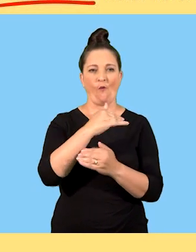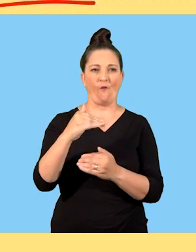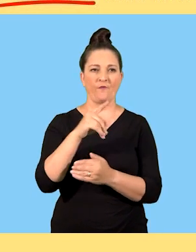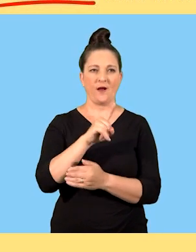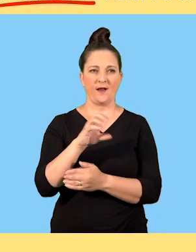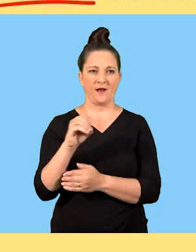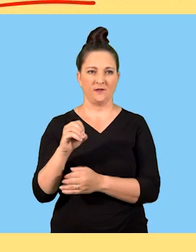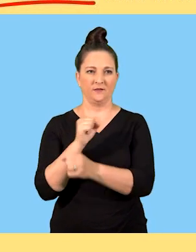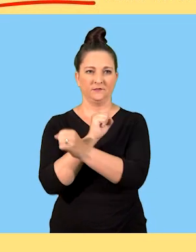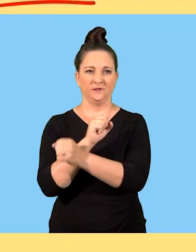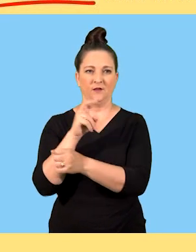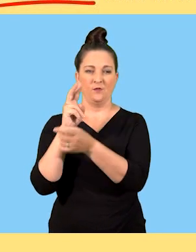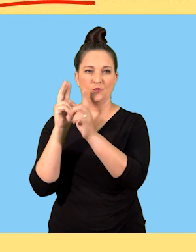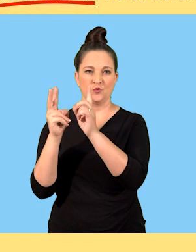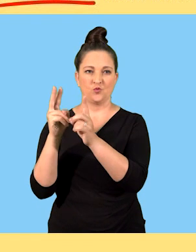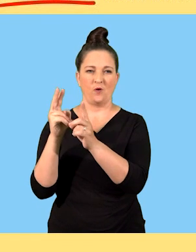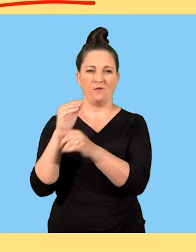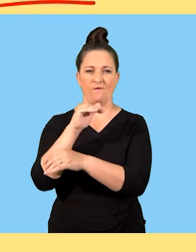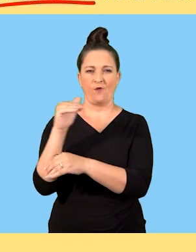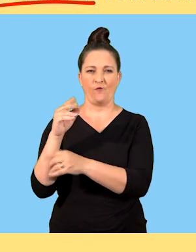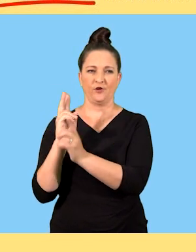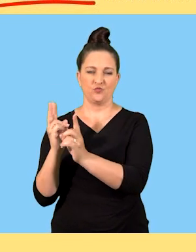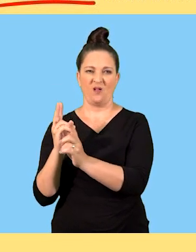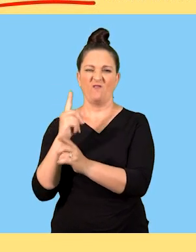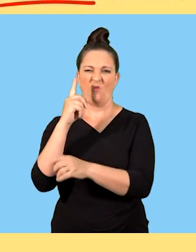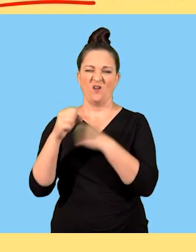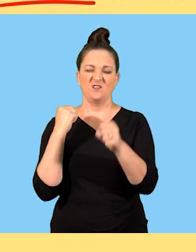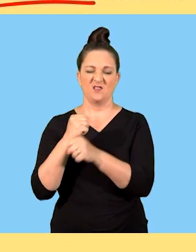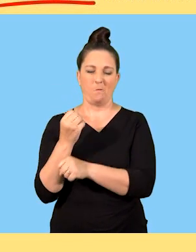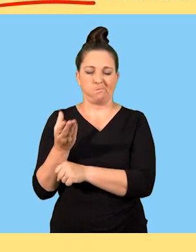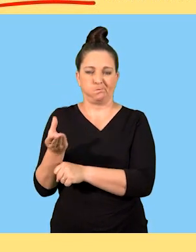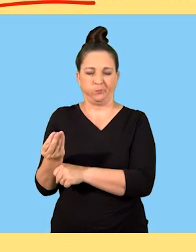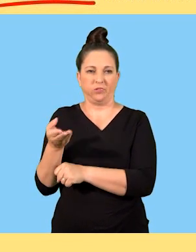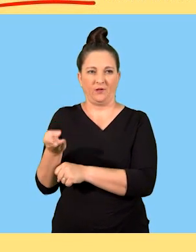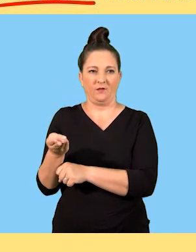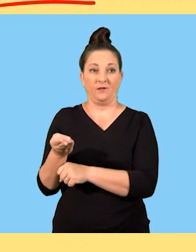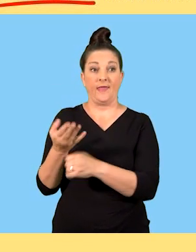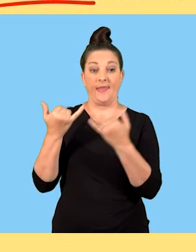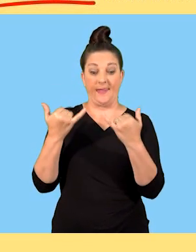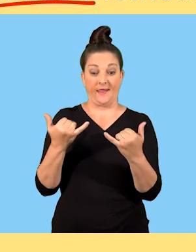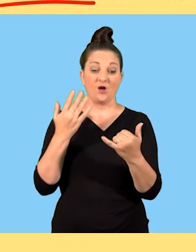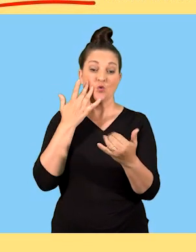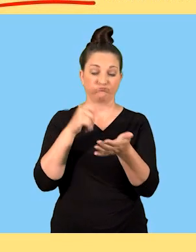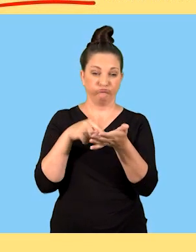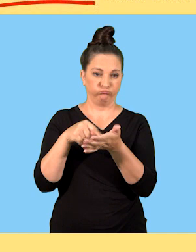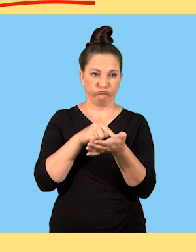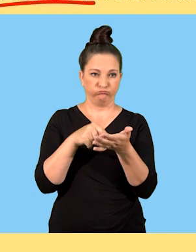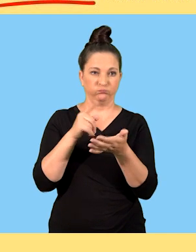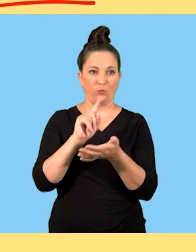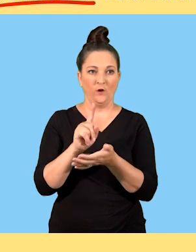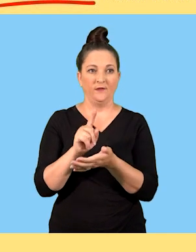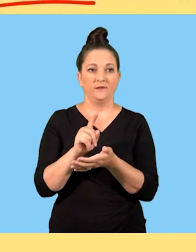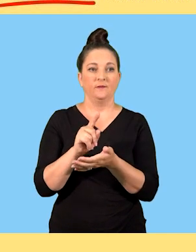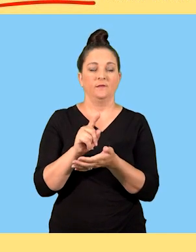over 12 because we had it for the entire financial period. And the amount that I'll get from that